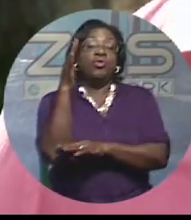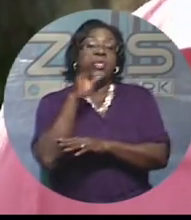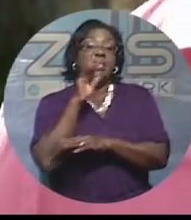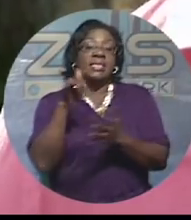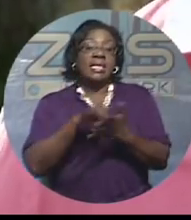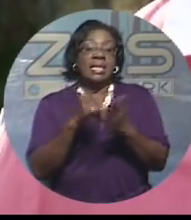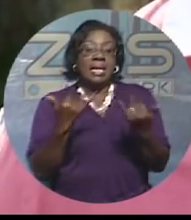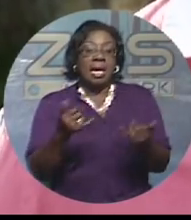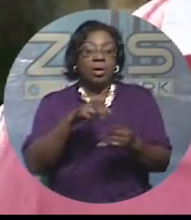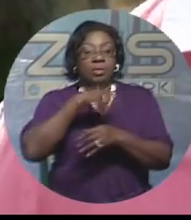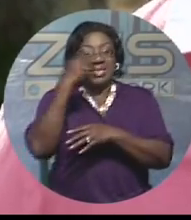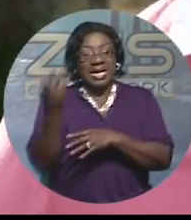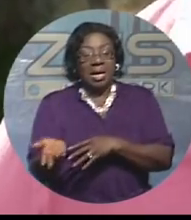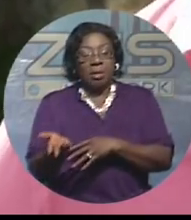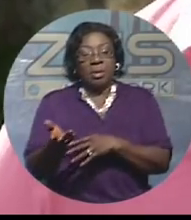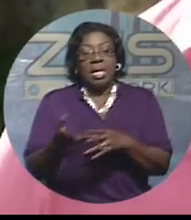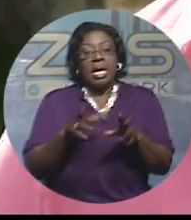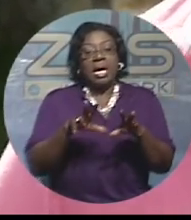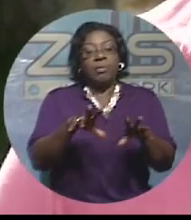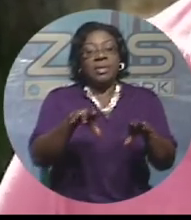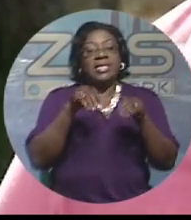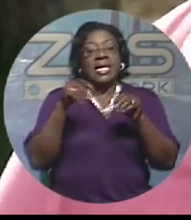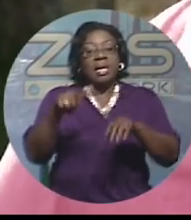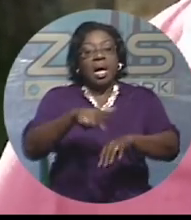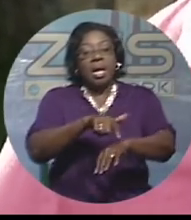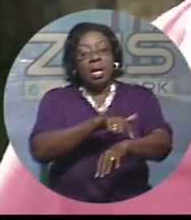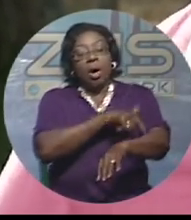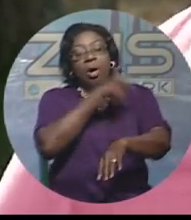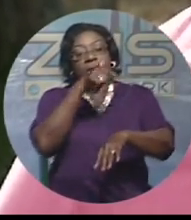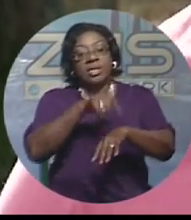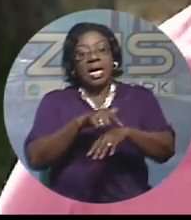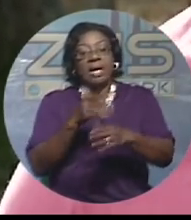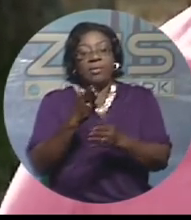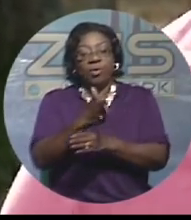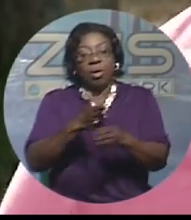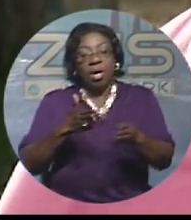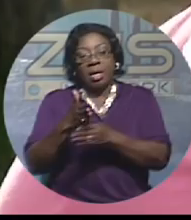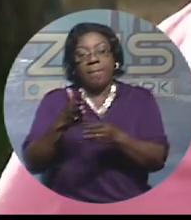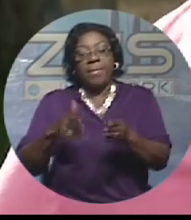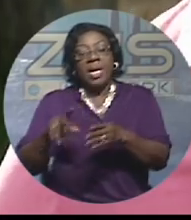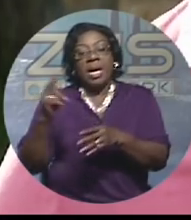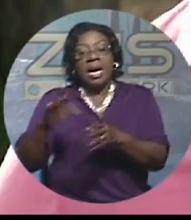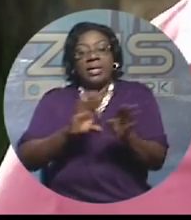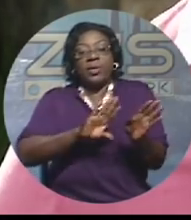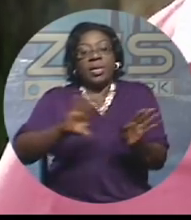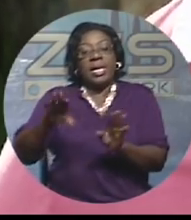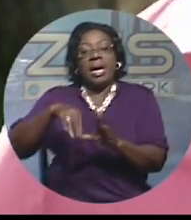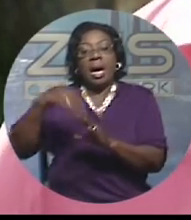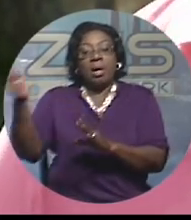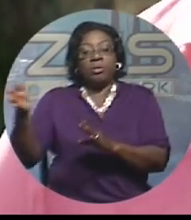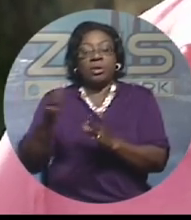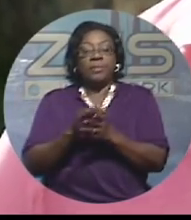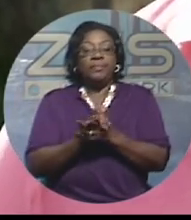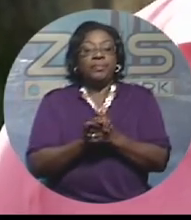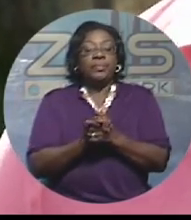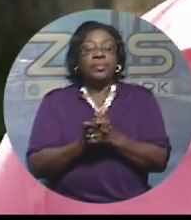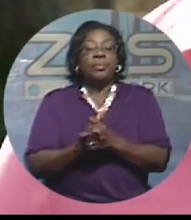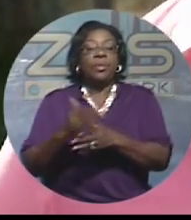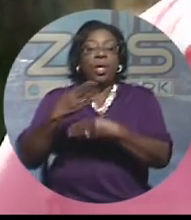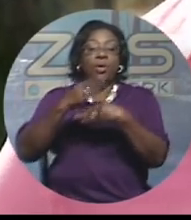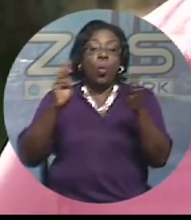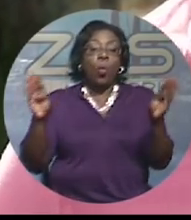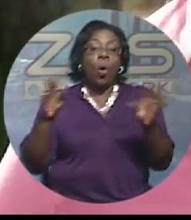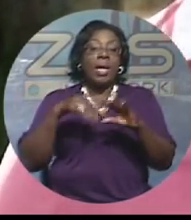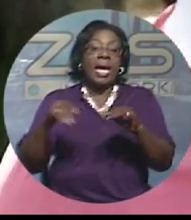So that takes quite a bit of chainsawing, and it actually went through a number of the exhibits. The wall at the